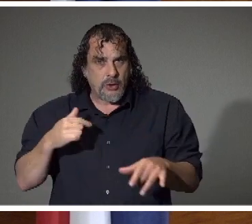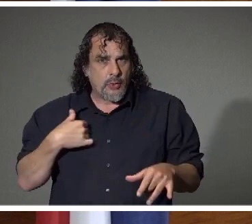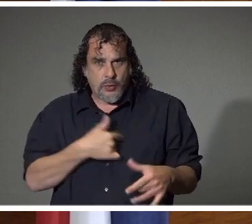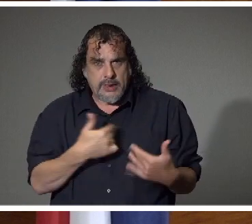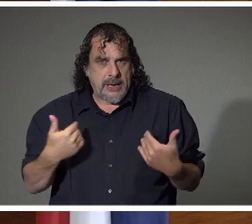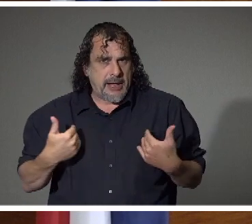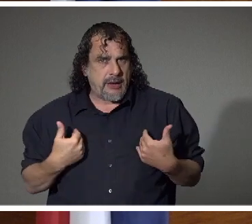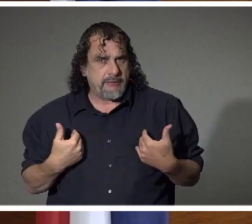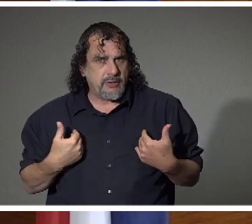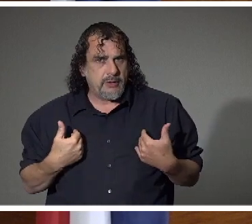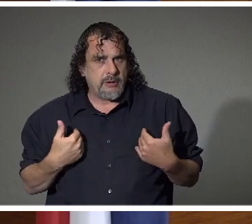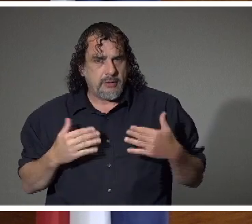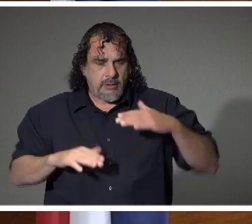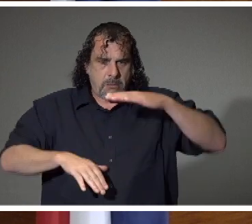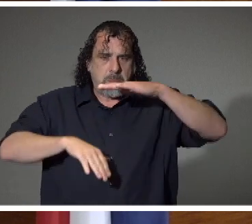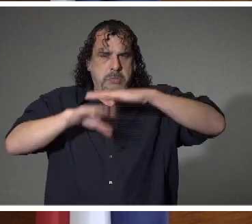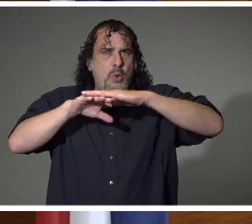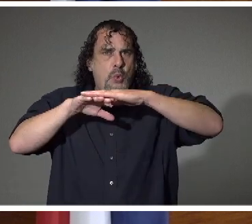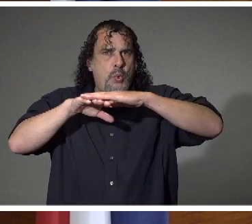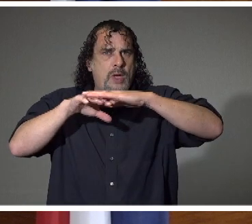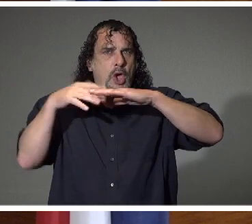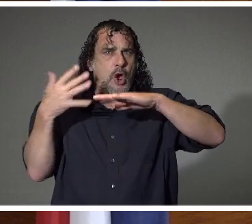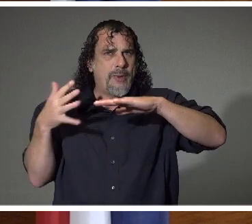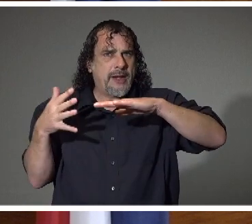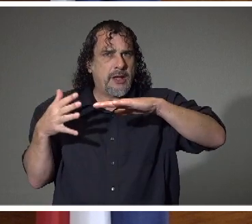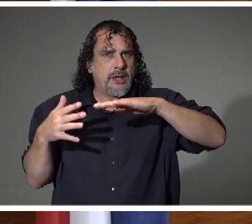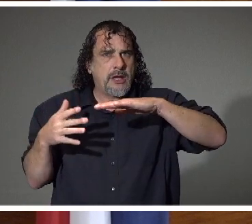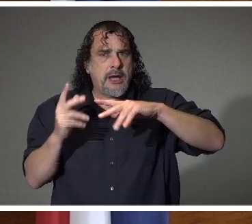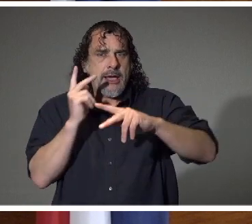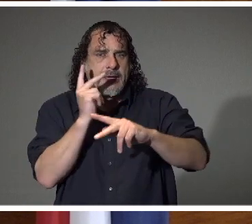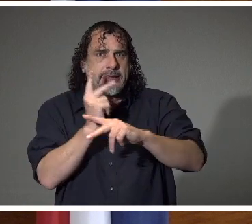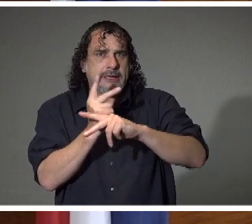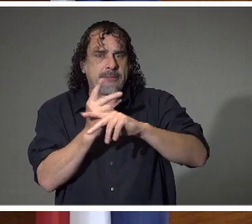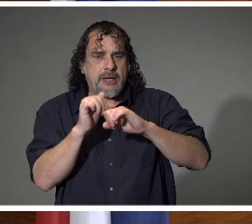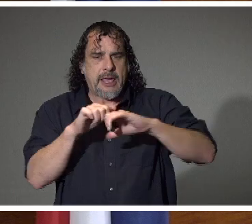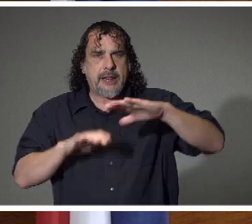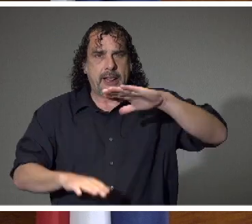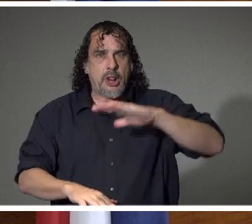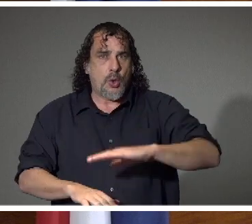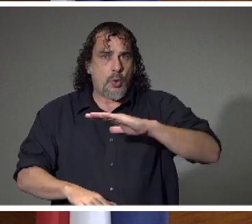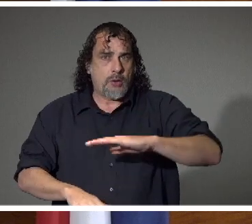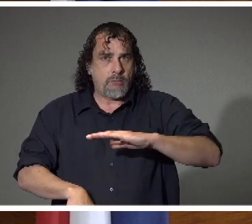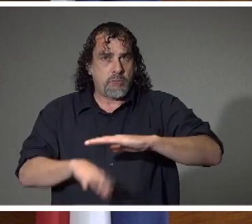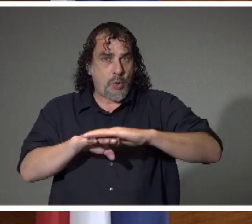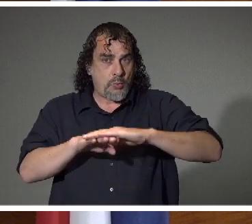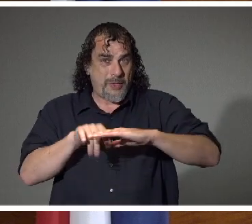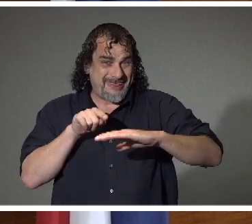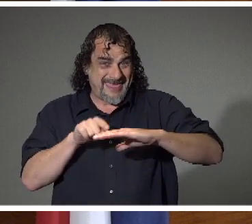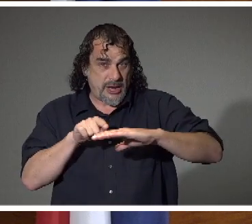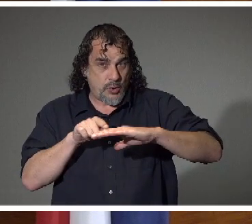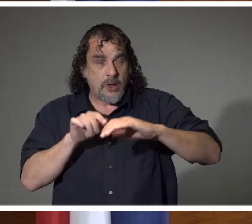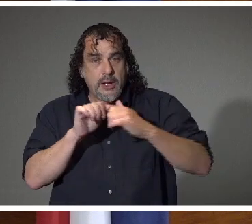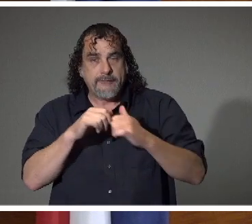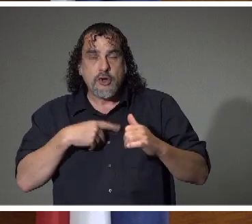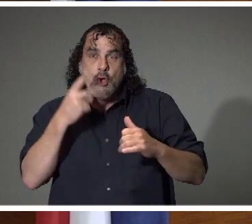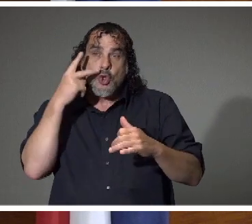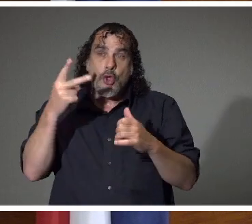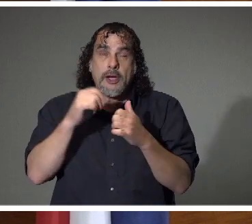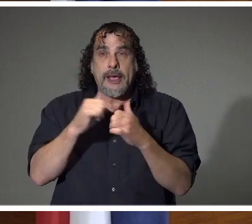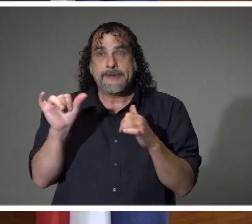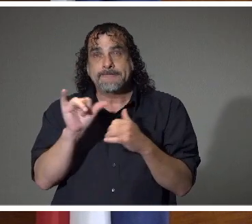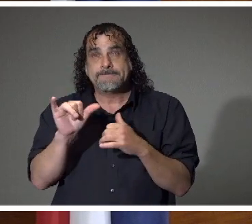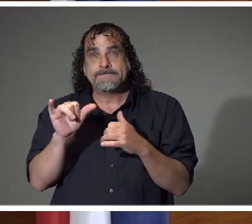have reached that peak, we also were able to keep that peak at a lower level if you look at it from the perspective